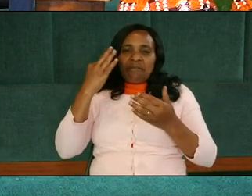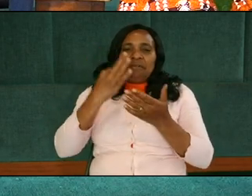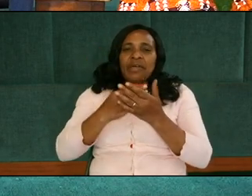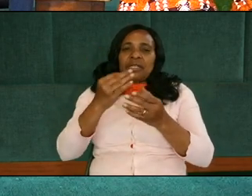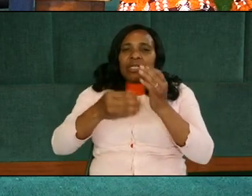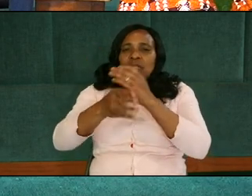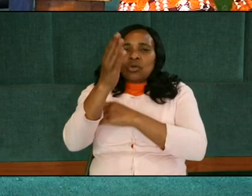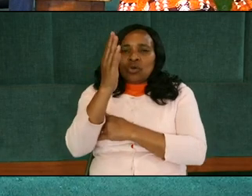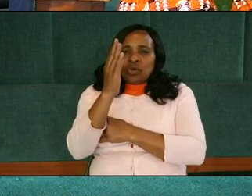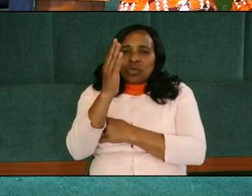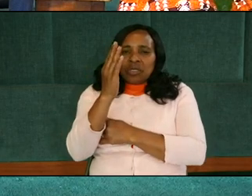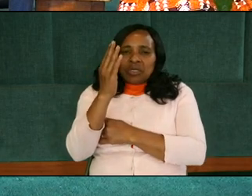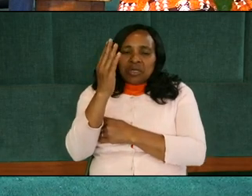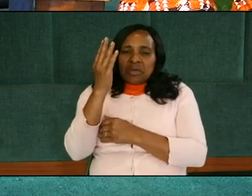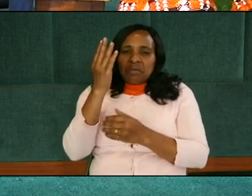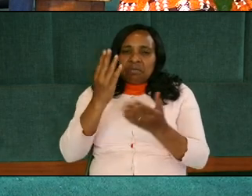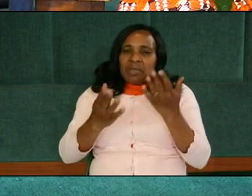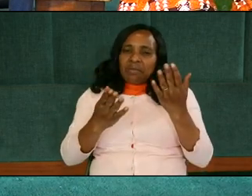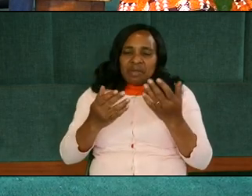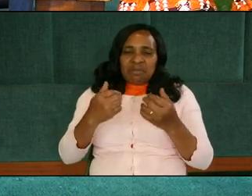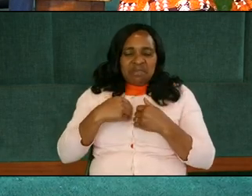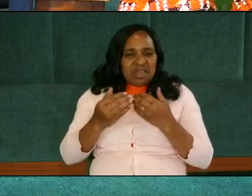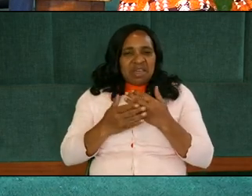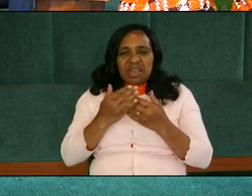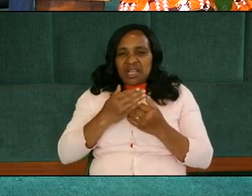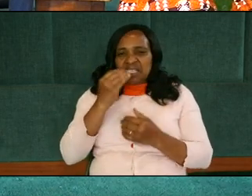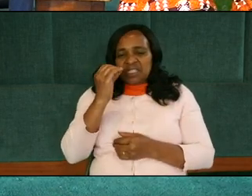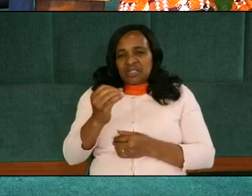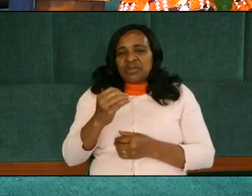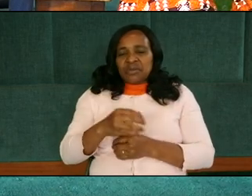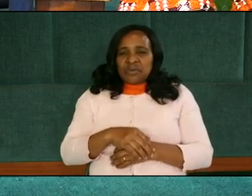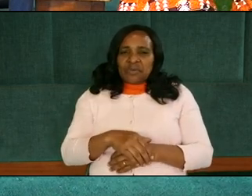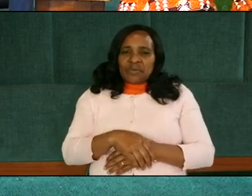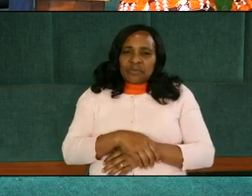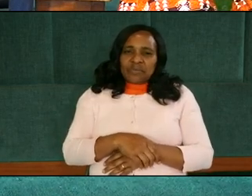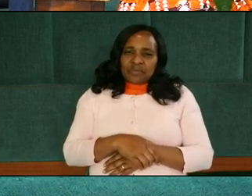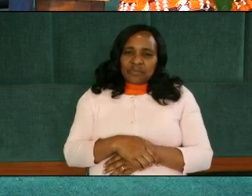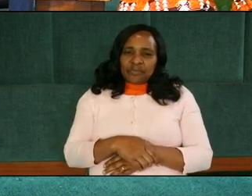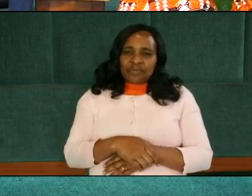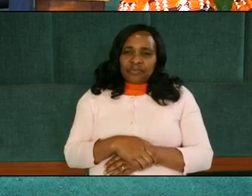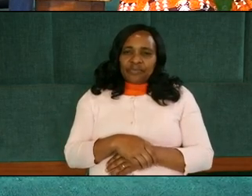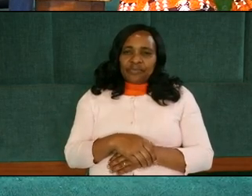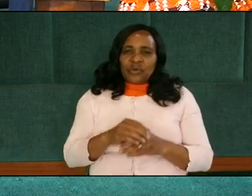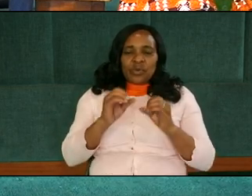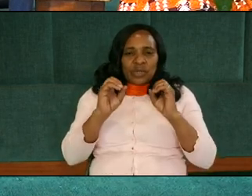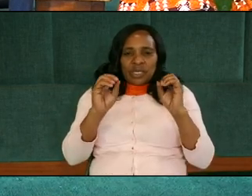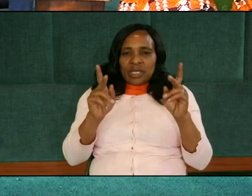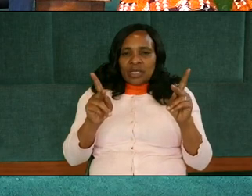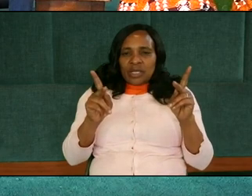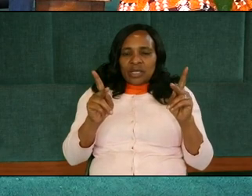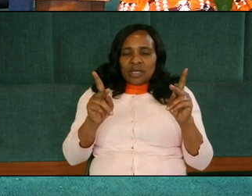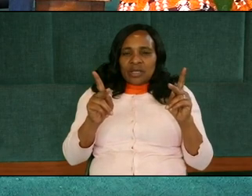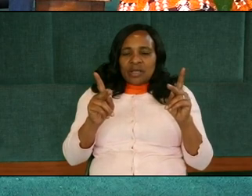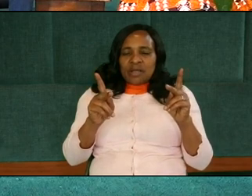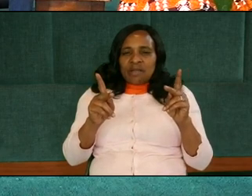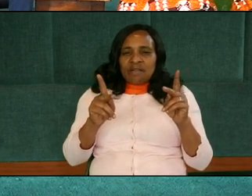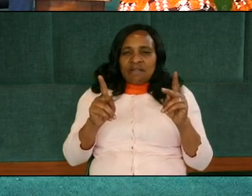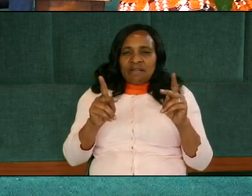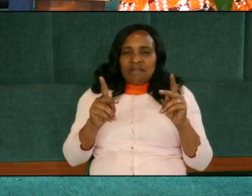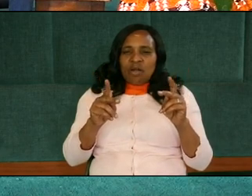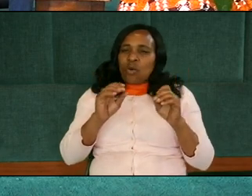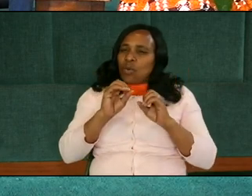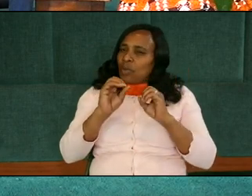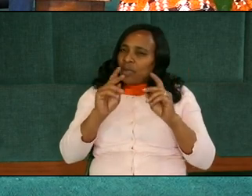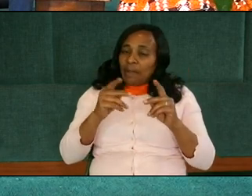but maybe just because I don't care. Yeah. Okay, Surgeon.